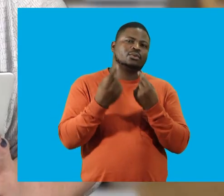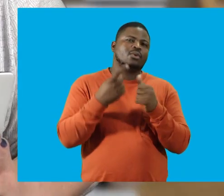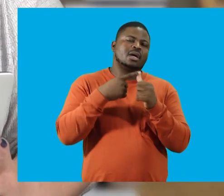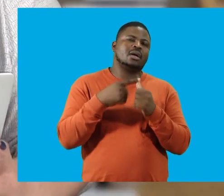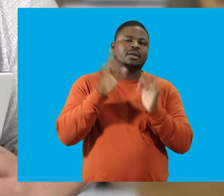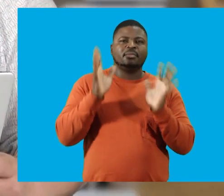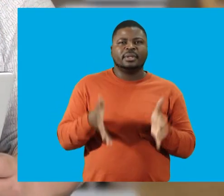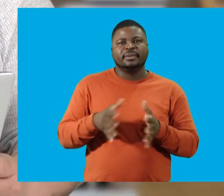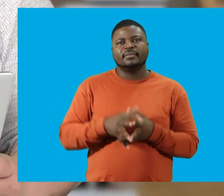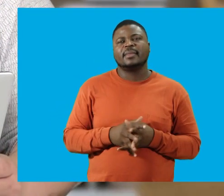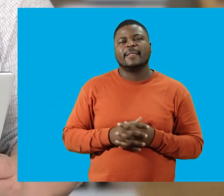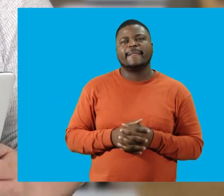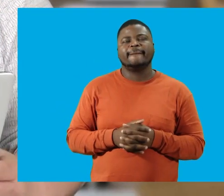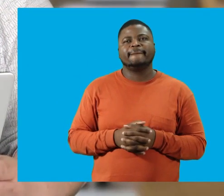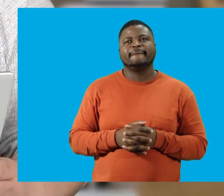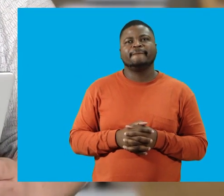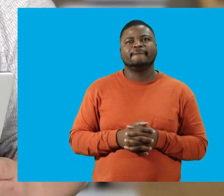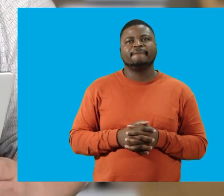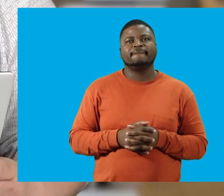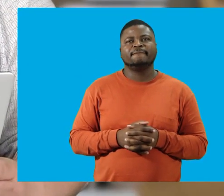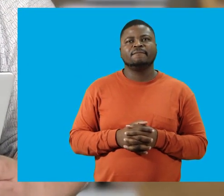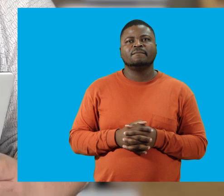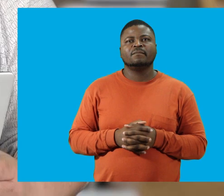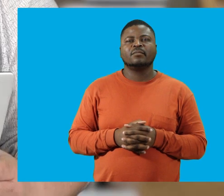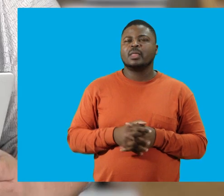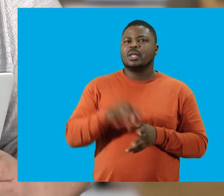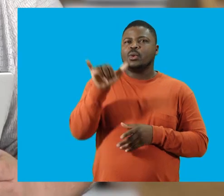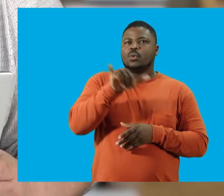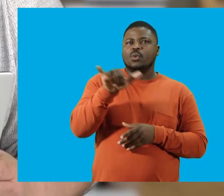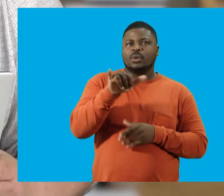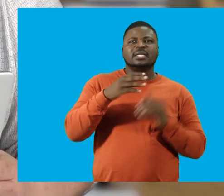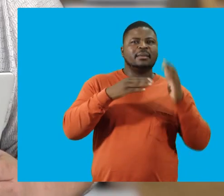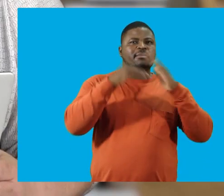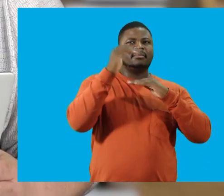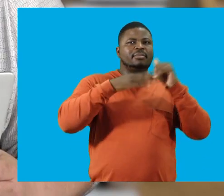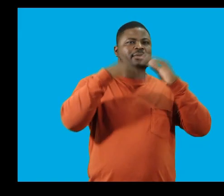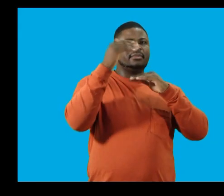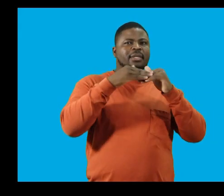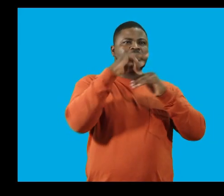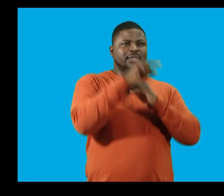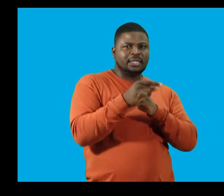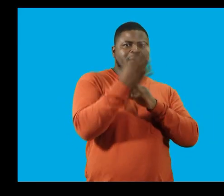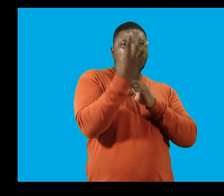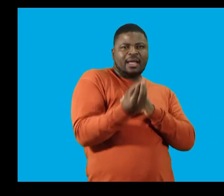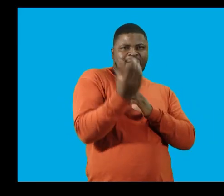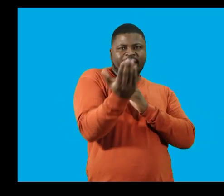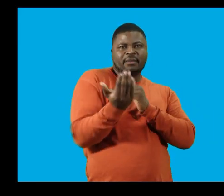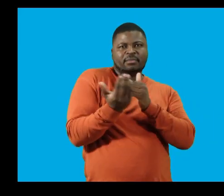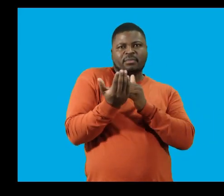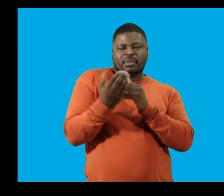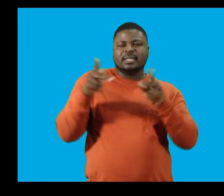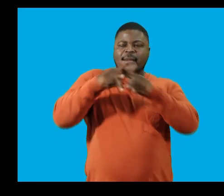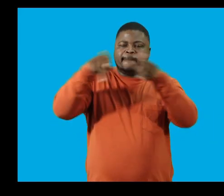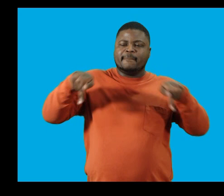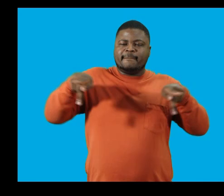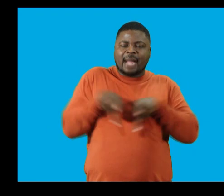where you need to go and count. Which building is located